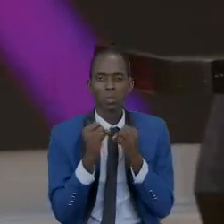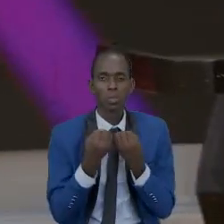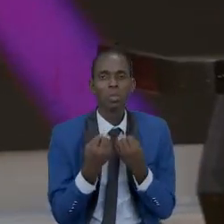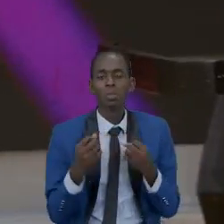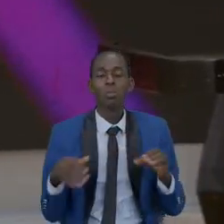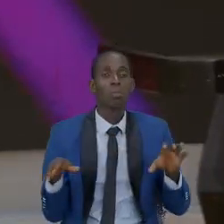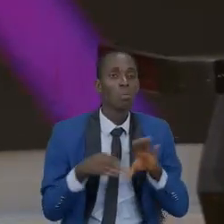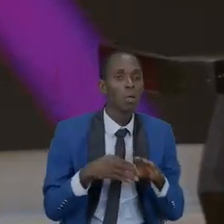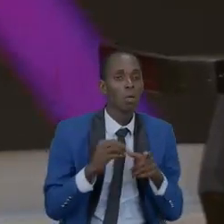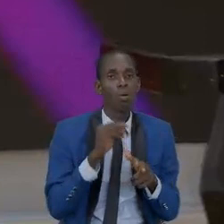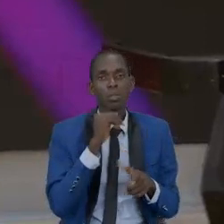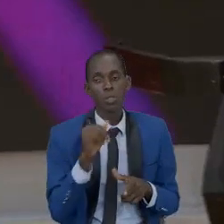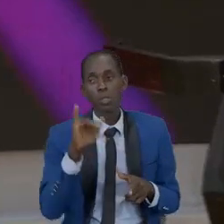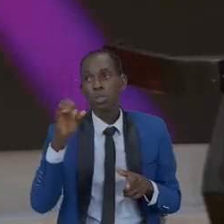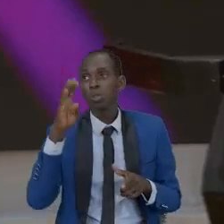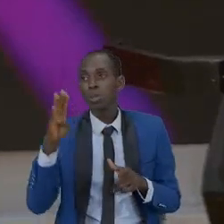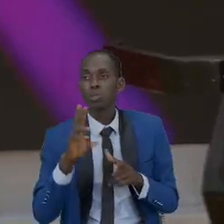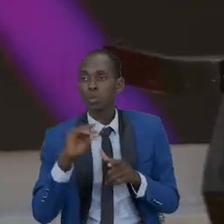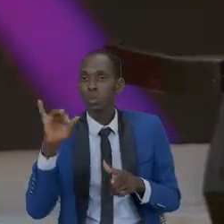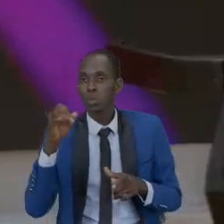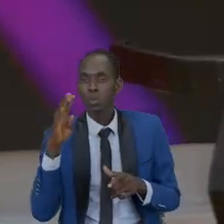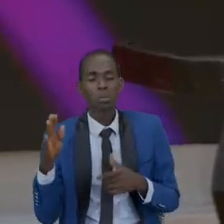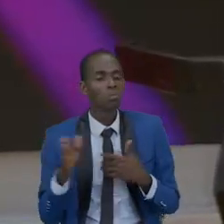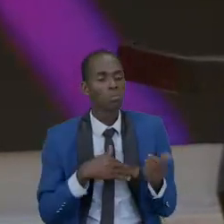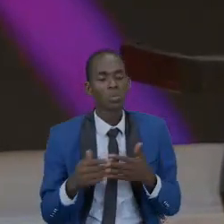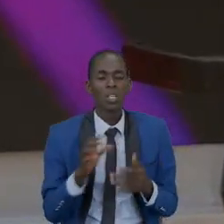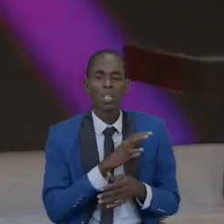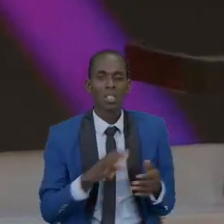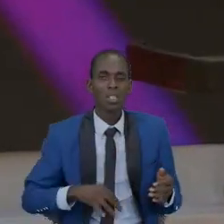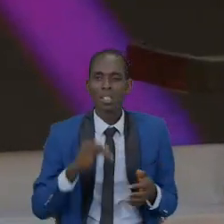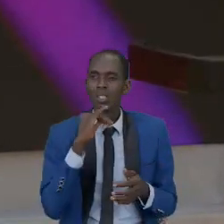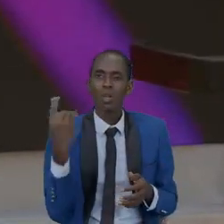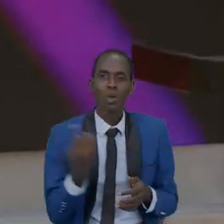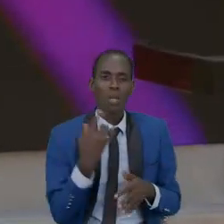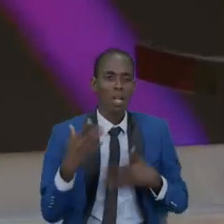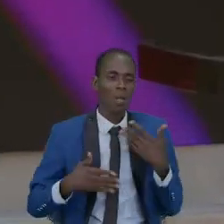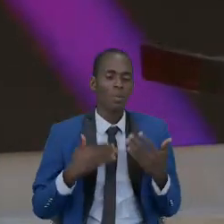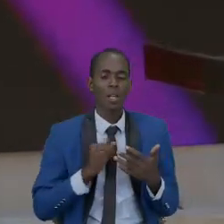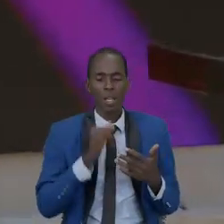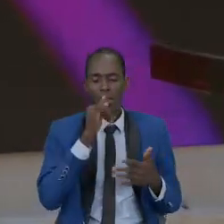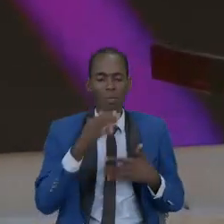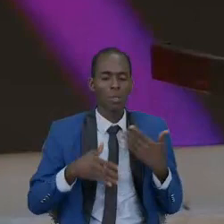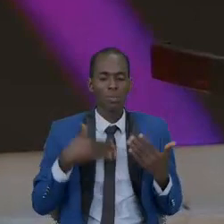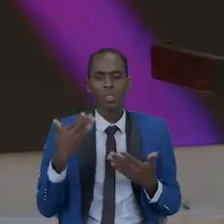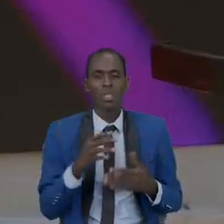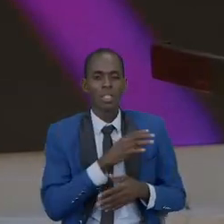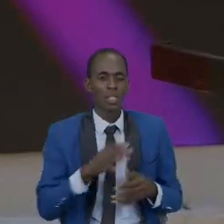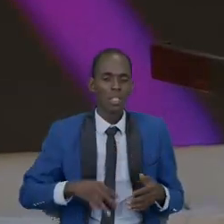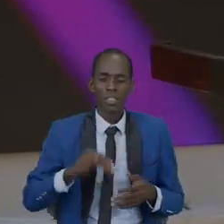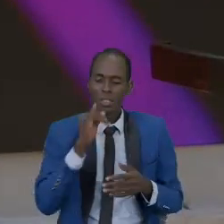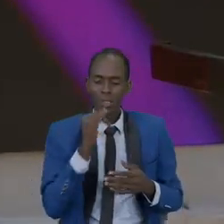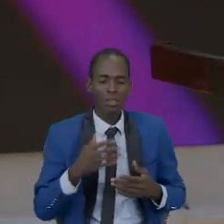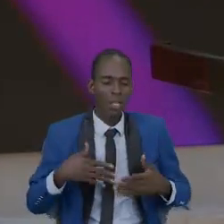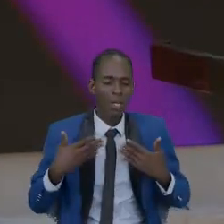married, job or no job, Christ is always happy, I'm happy. Christ is excited, I'm excited. Christ